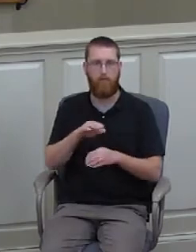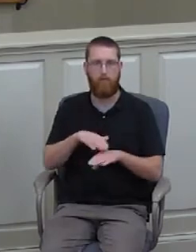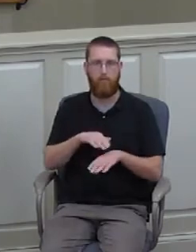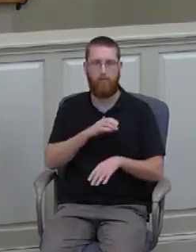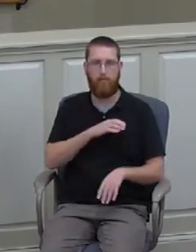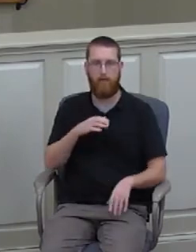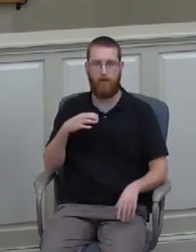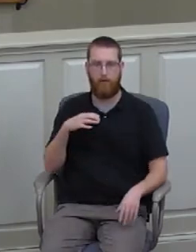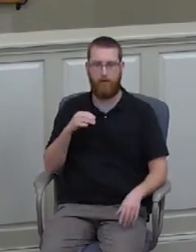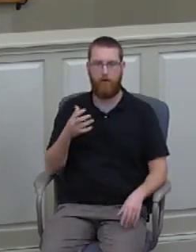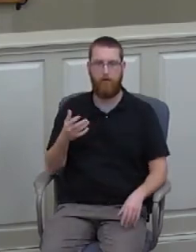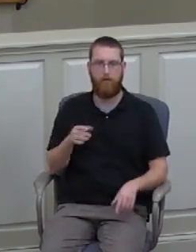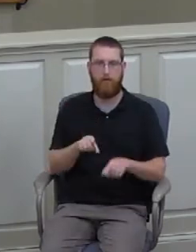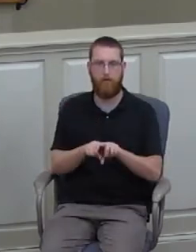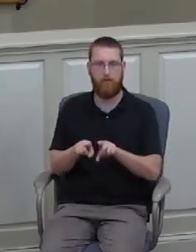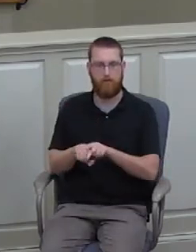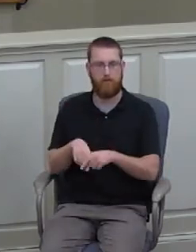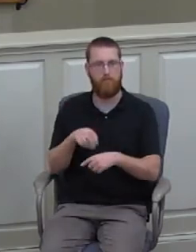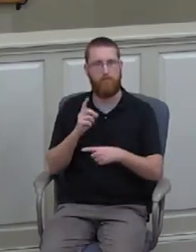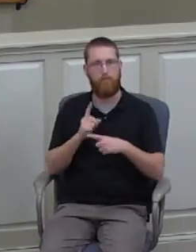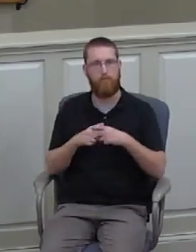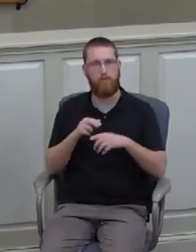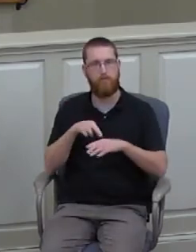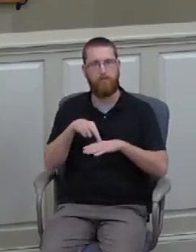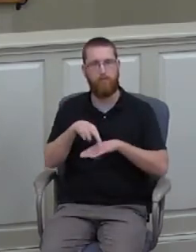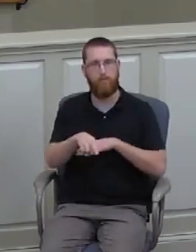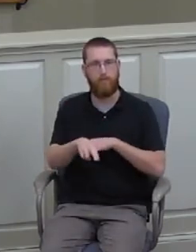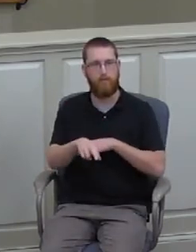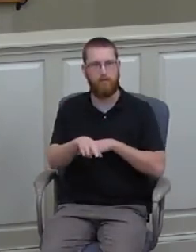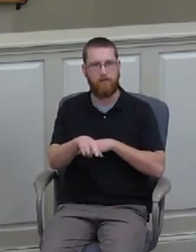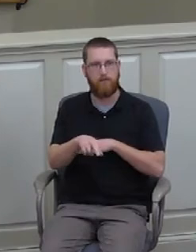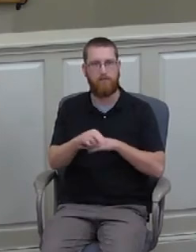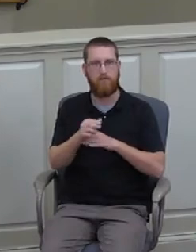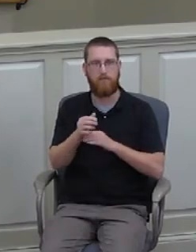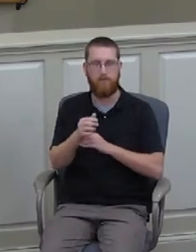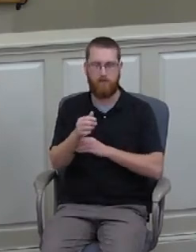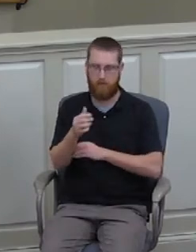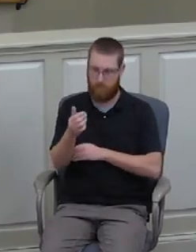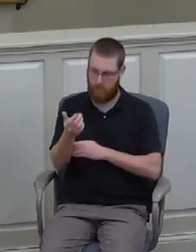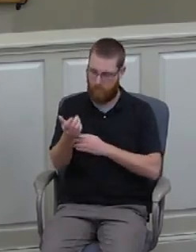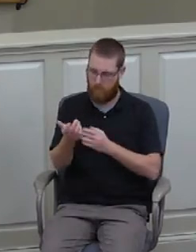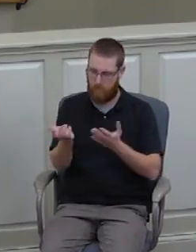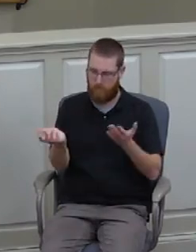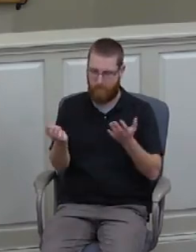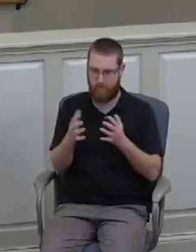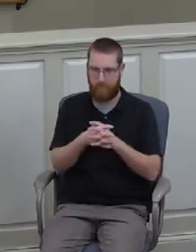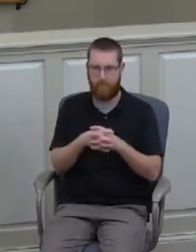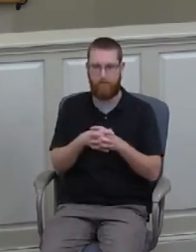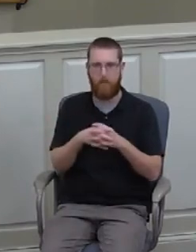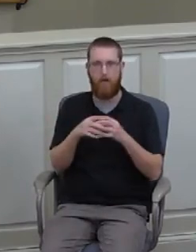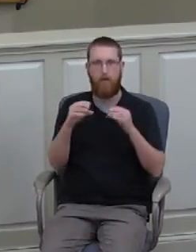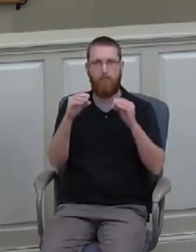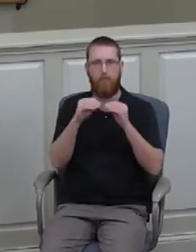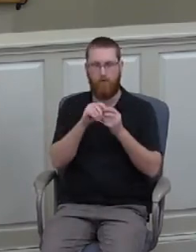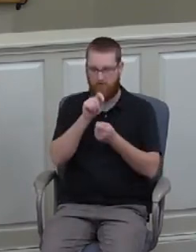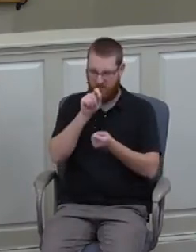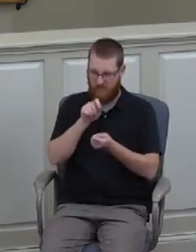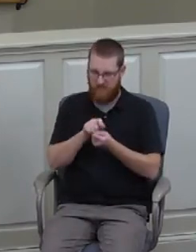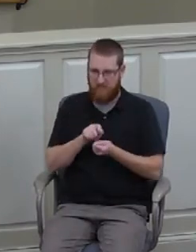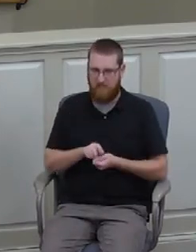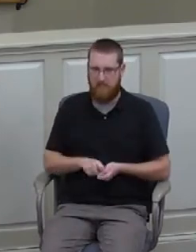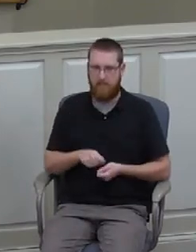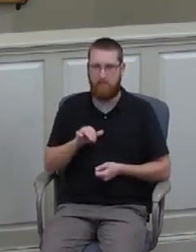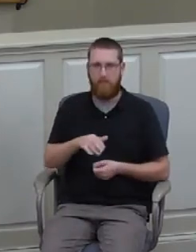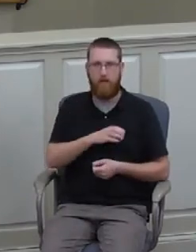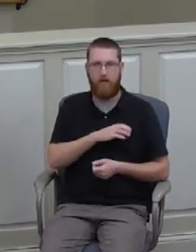and again, reference the further, I guess, nuts and bolts of that committee that we